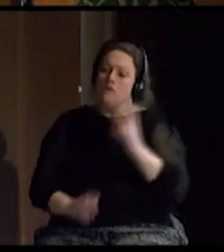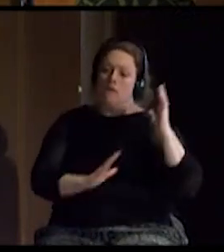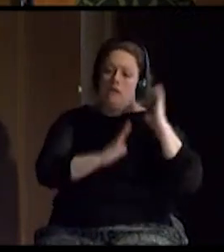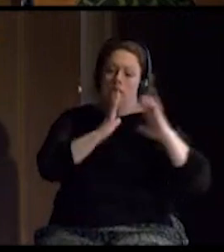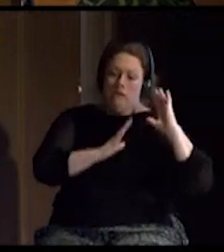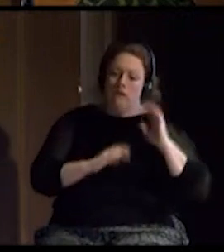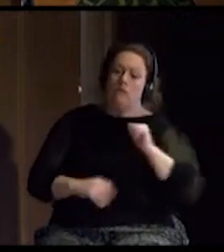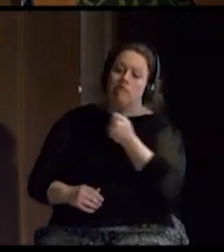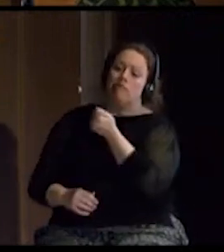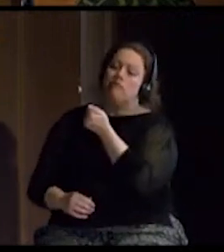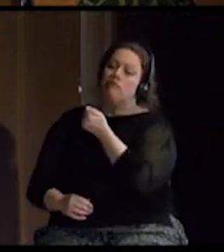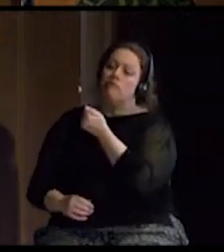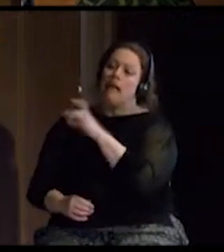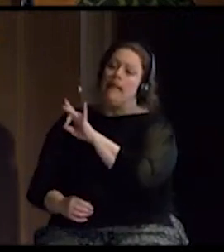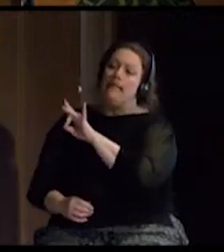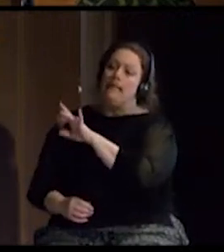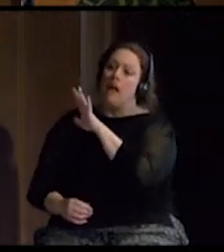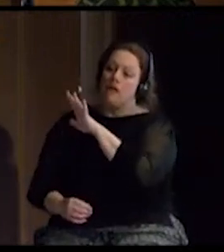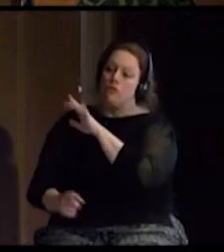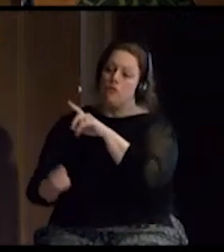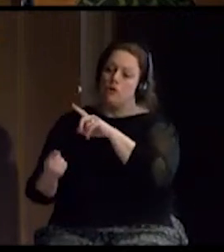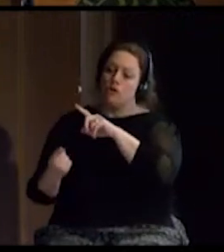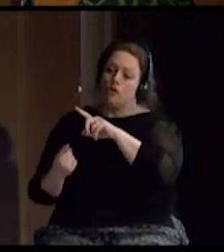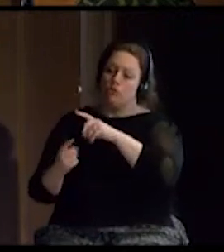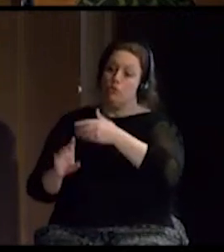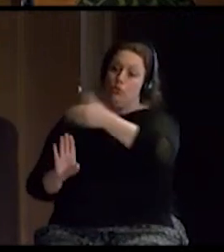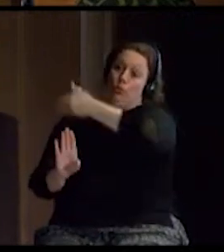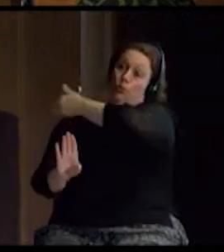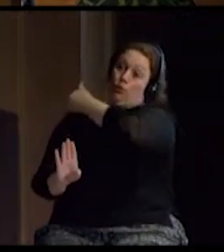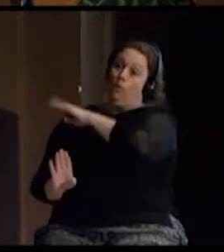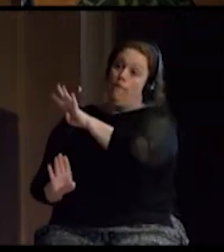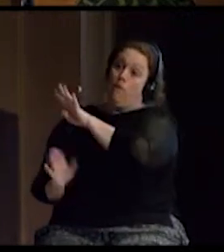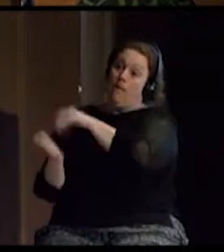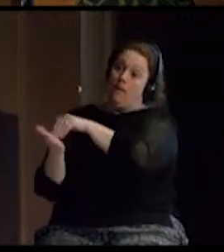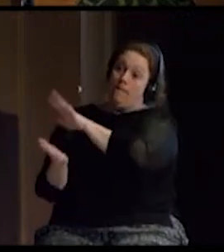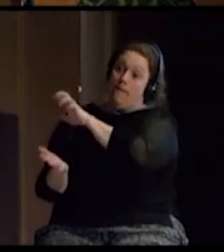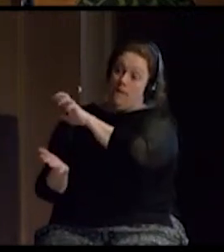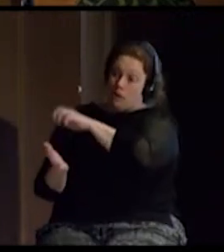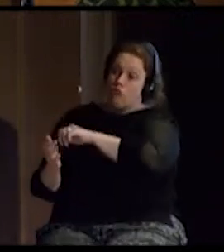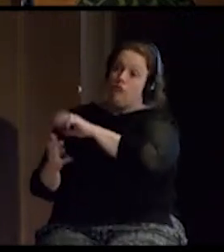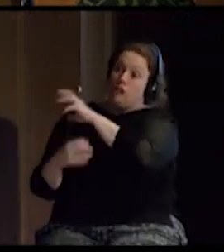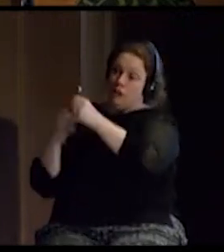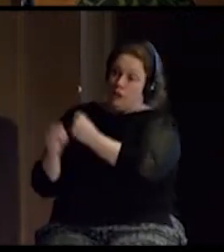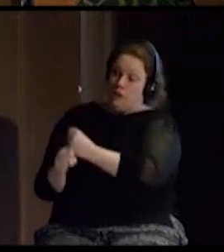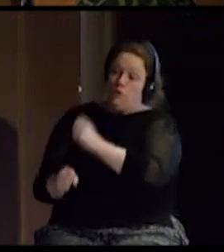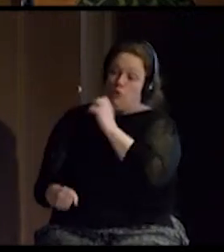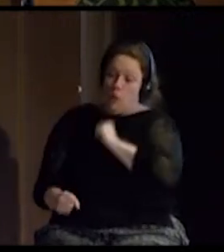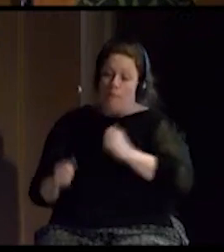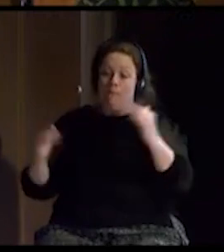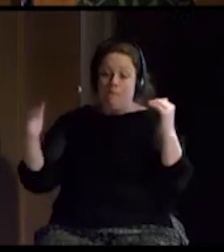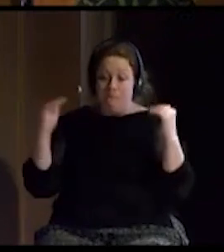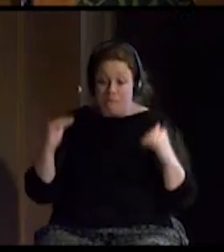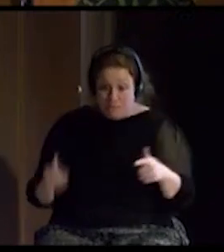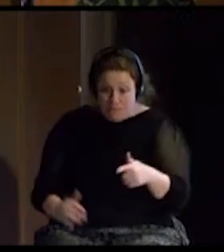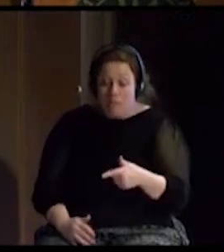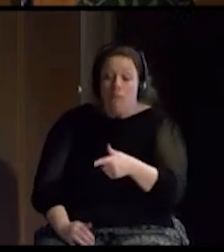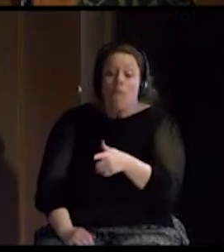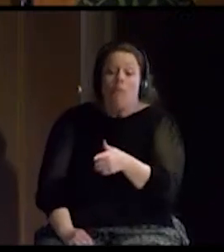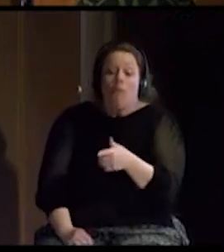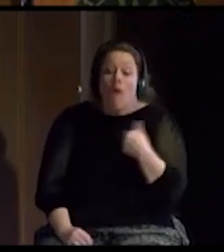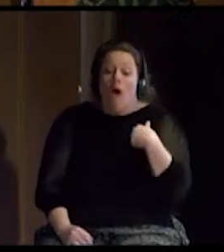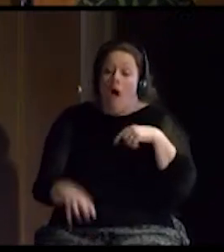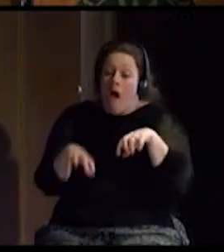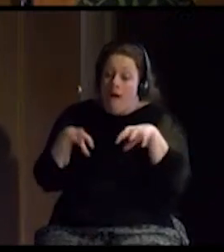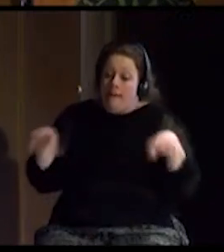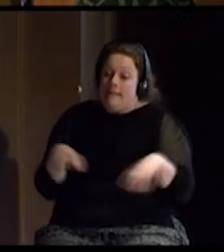and 4,800 years old. In order to further explore mutton's ancestry, I had performed something